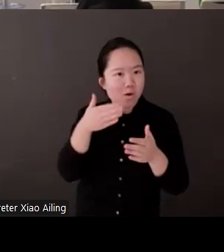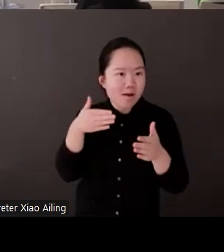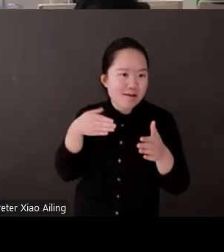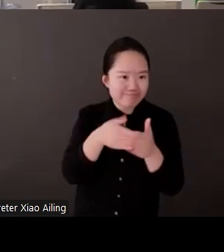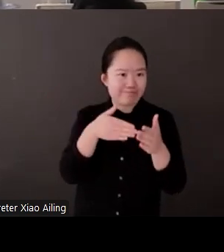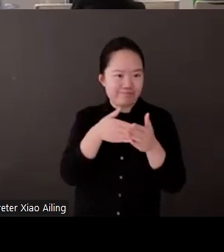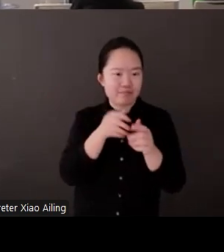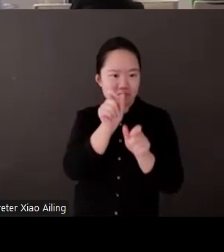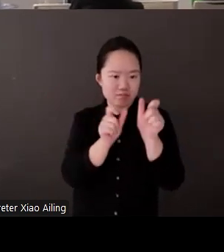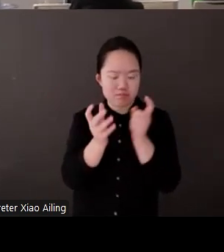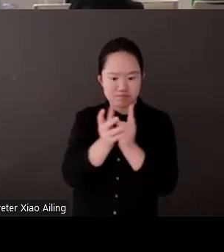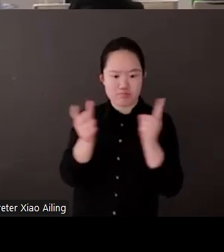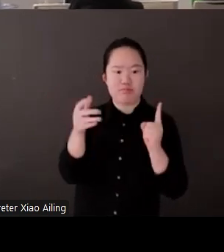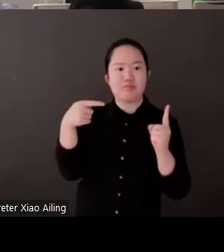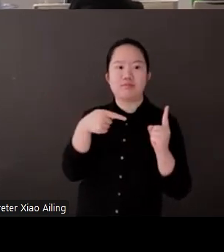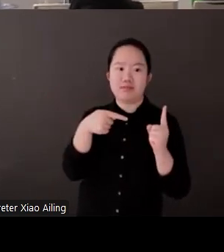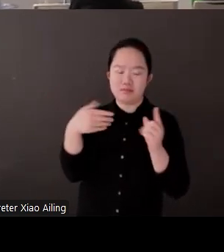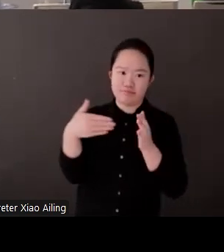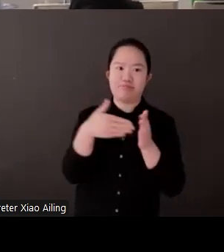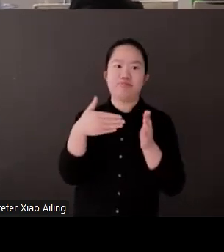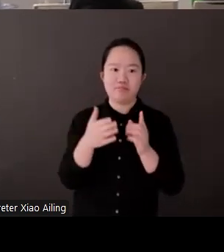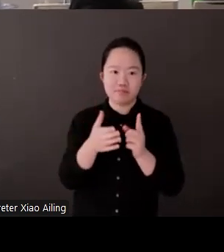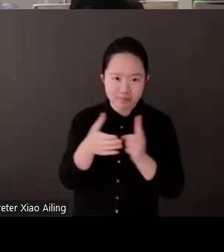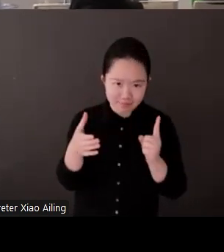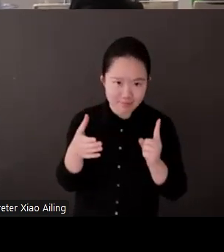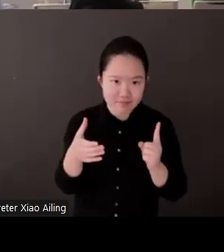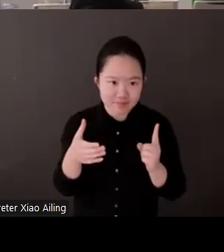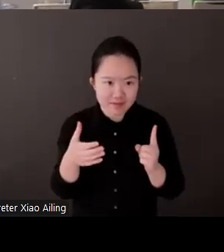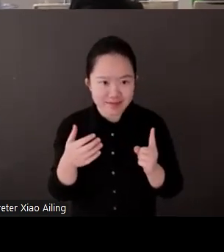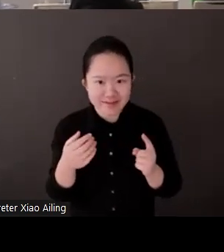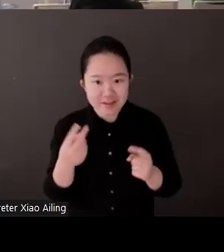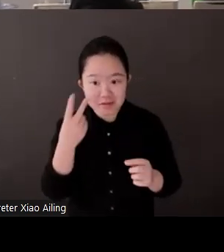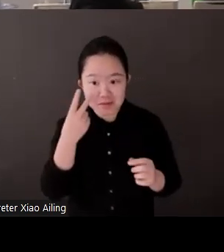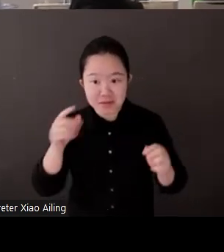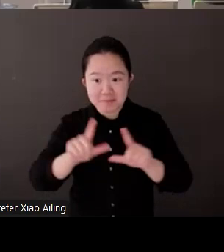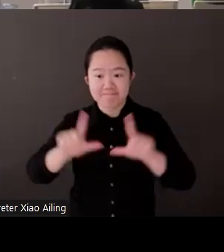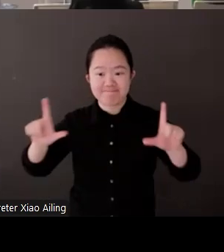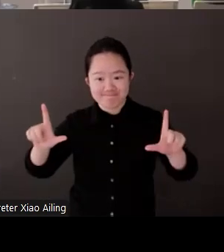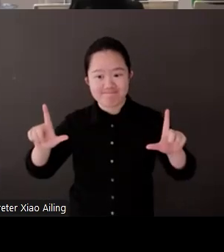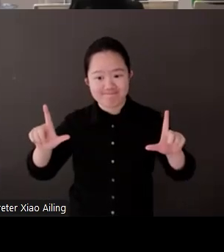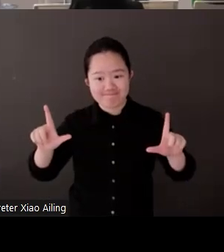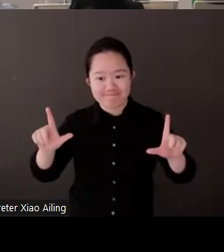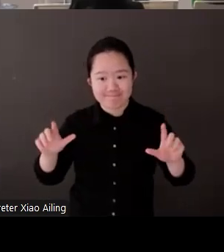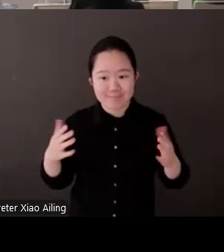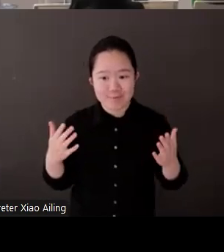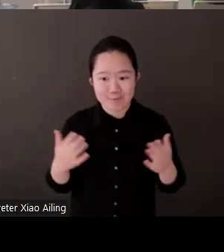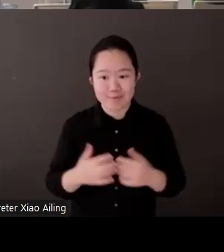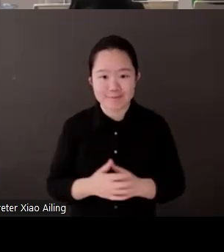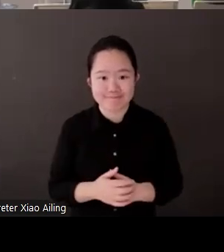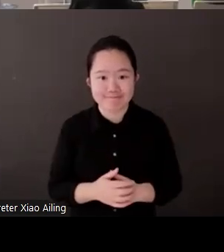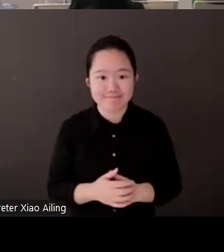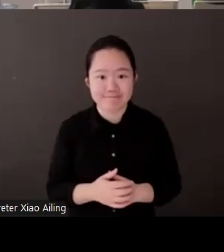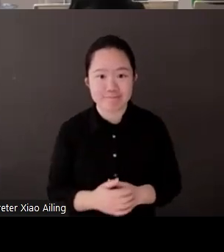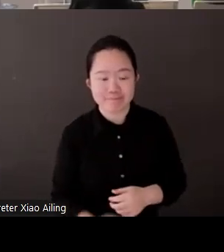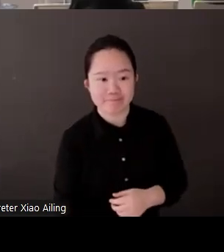or try to improve the knowledge. And we can feel rather lonely. And then that's where organization